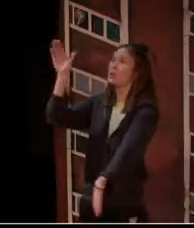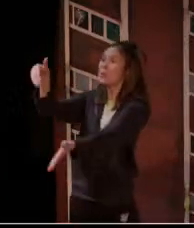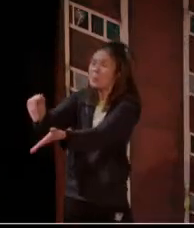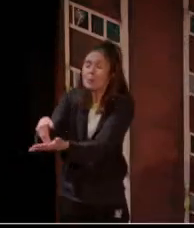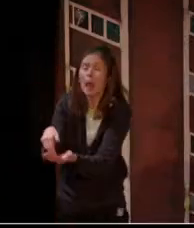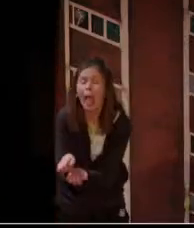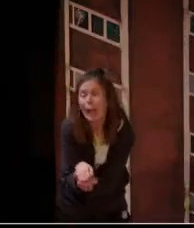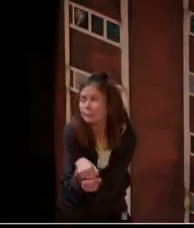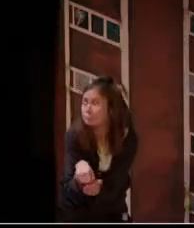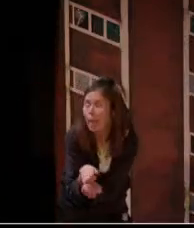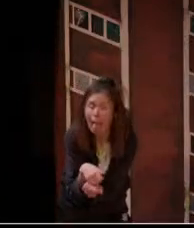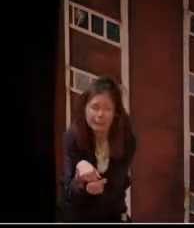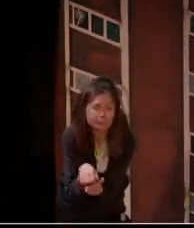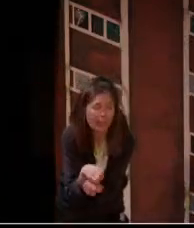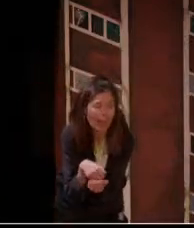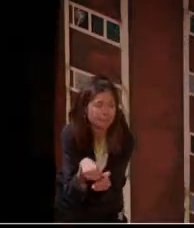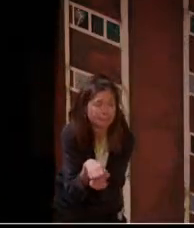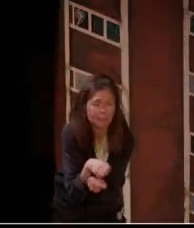eating either.